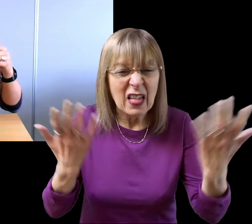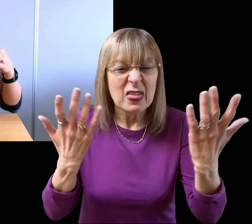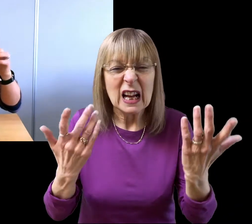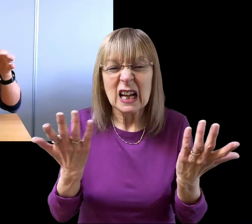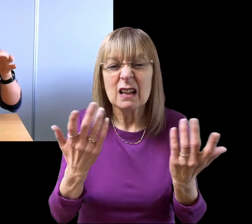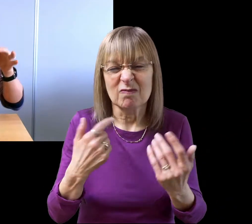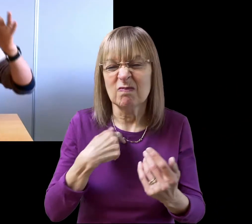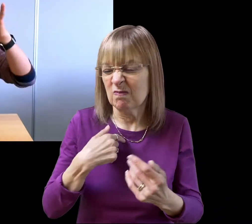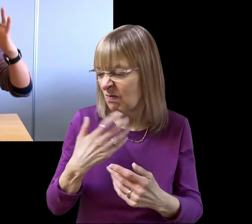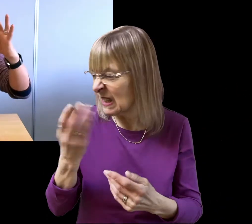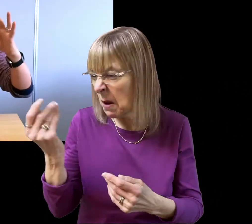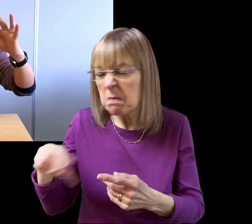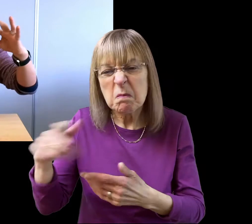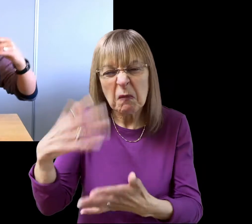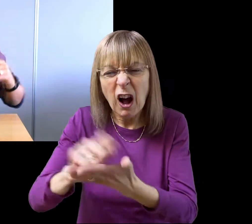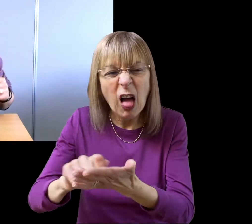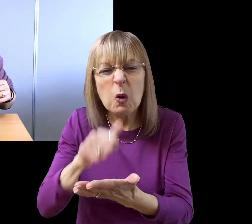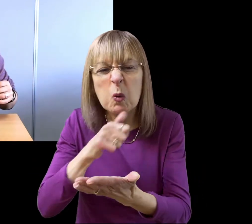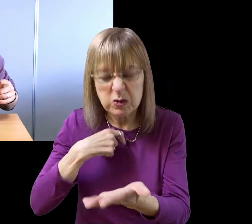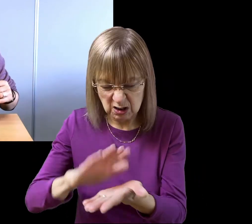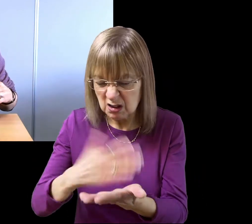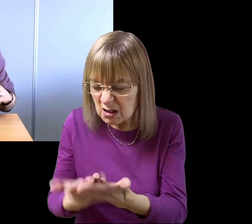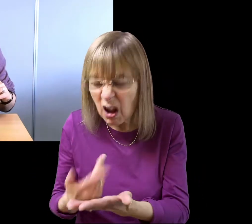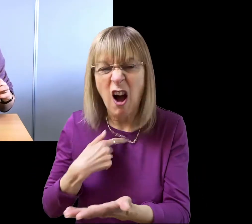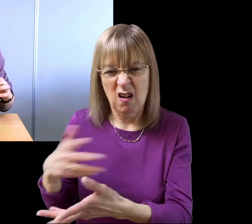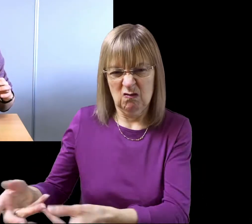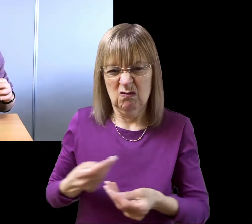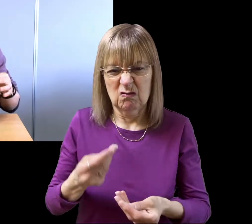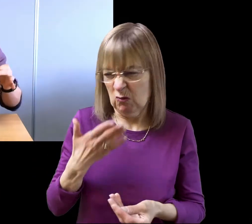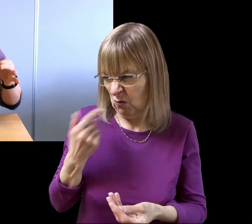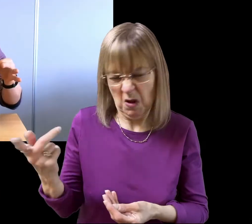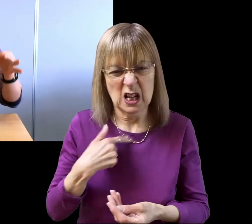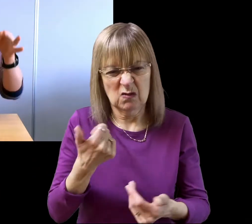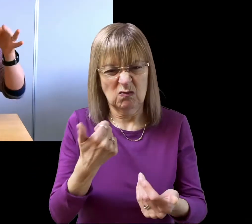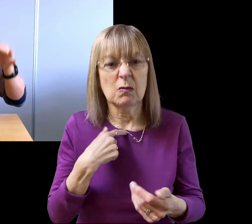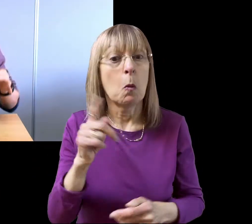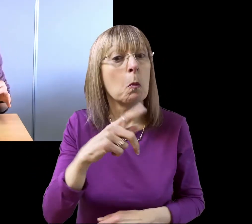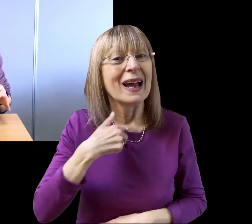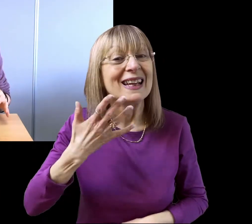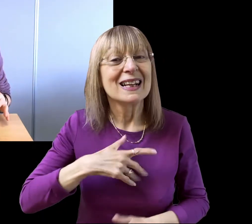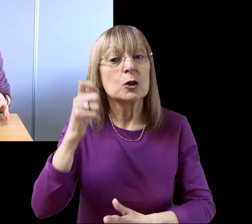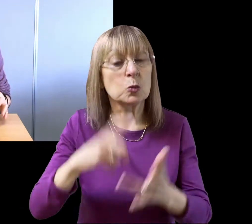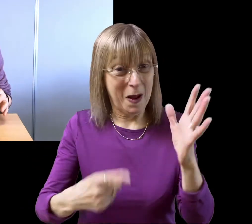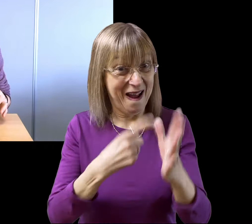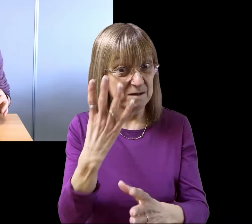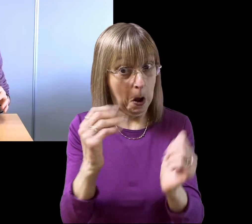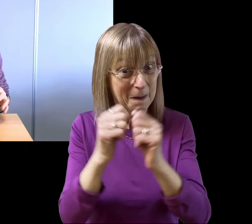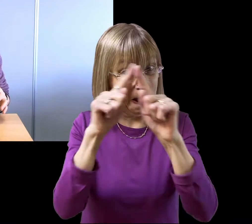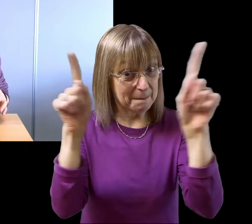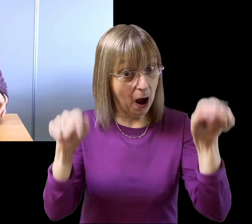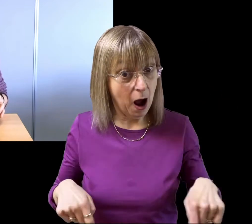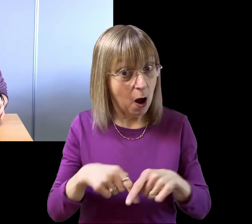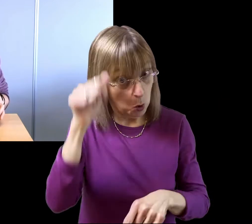something like this. This is one of my students' work here. Hopefully they don't mind me borrowing it. What I'd like you to do, if you have a piece of A4 paper, you